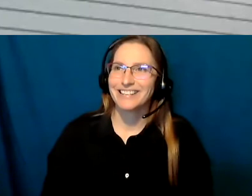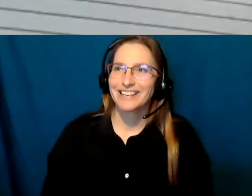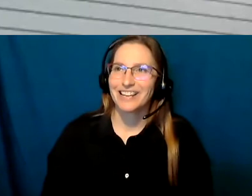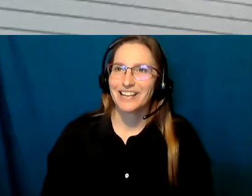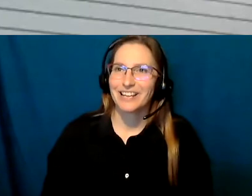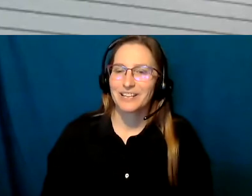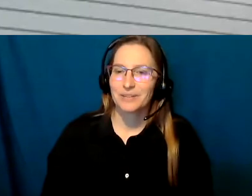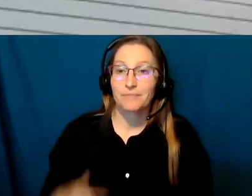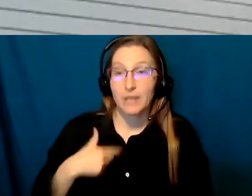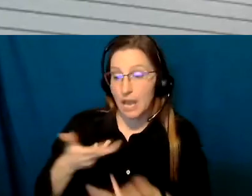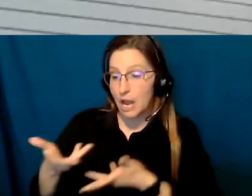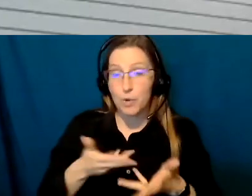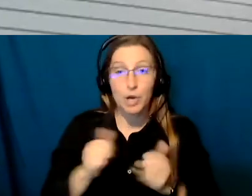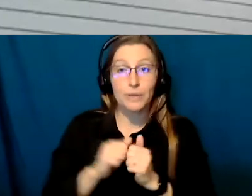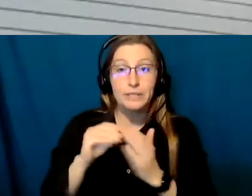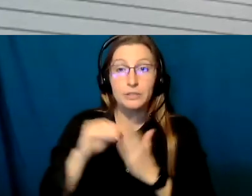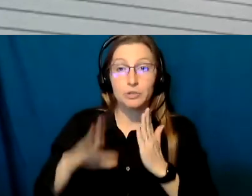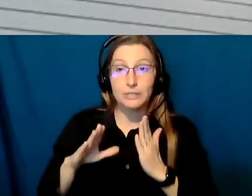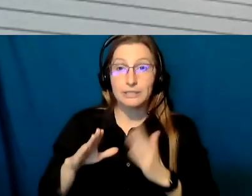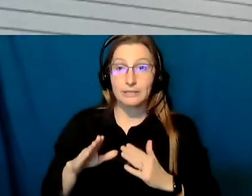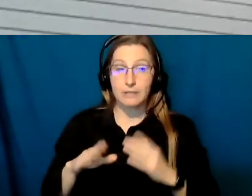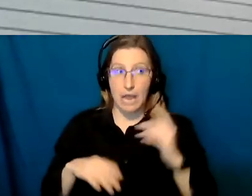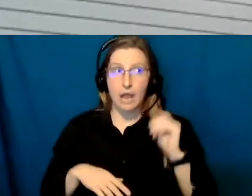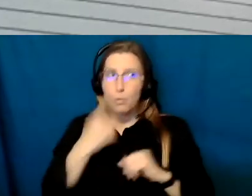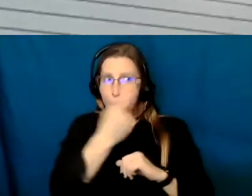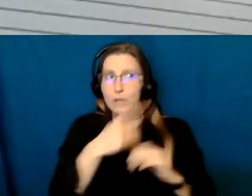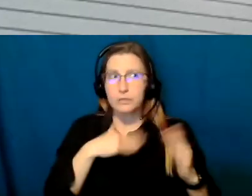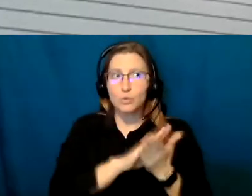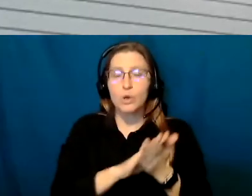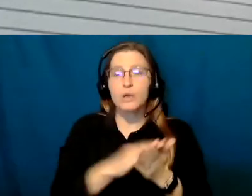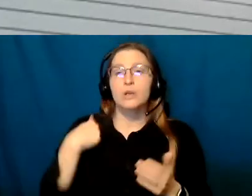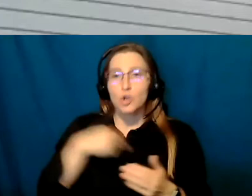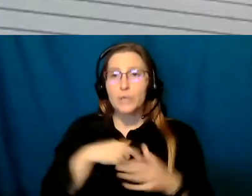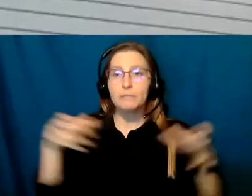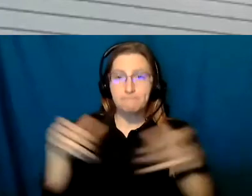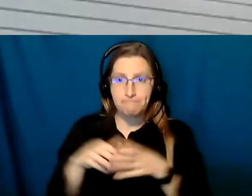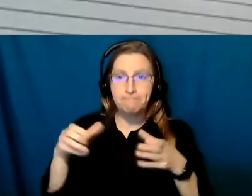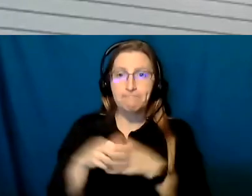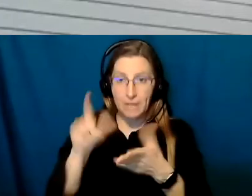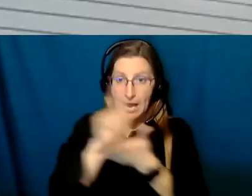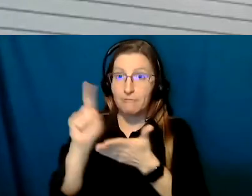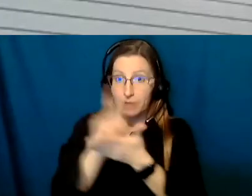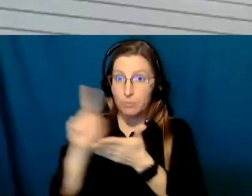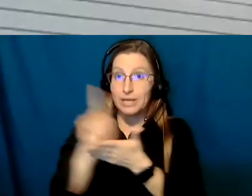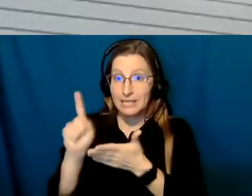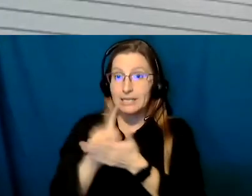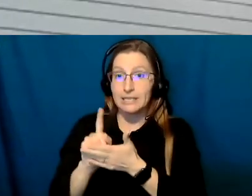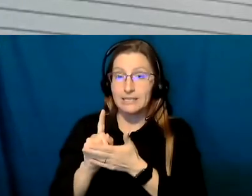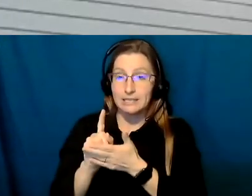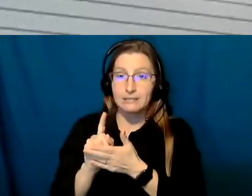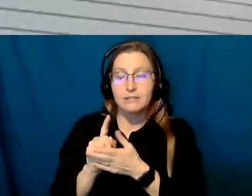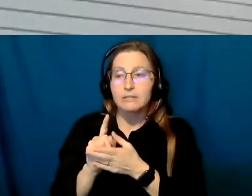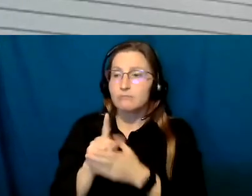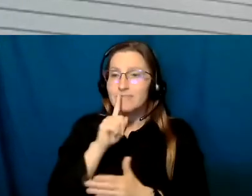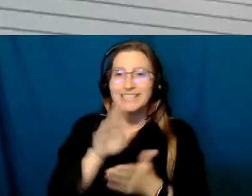I work with a group of students at one of the schools, and we try to meet every week. And it's just nice to